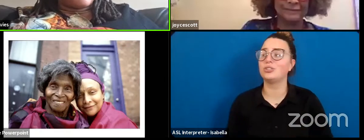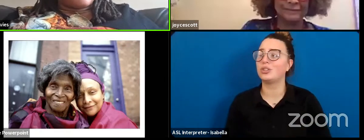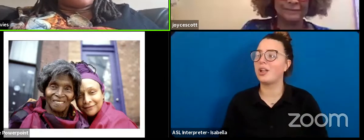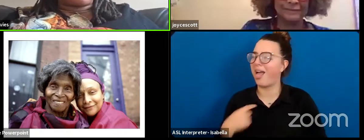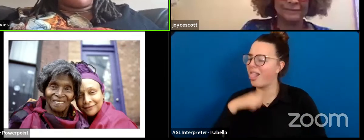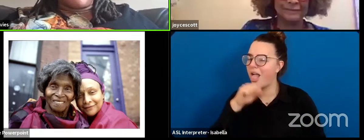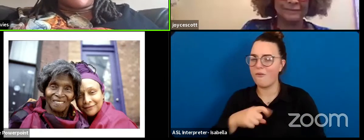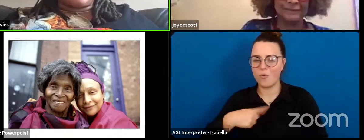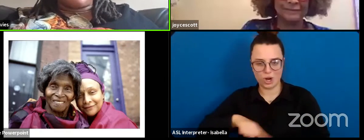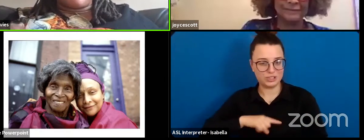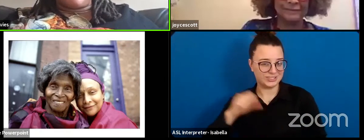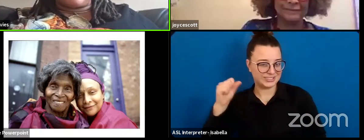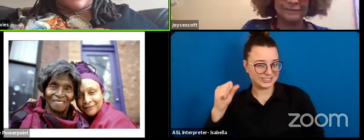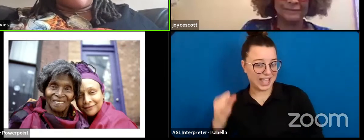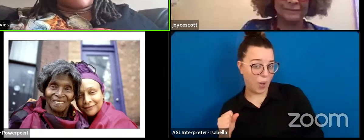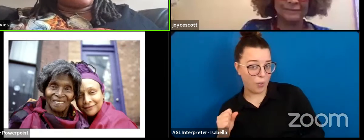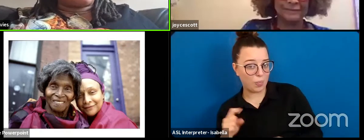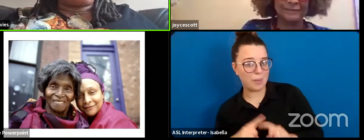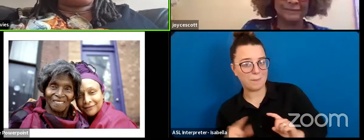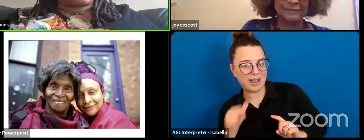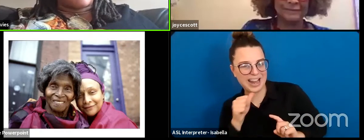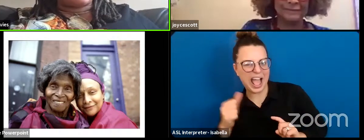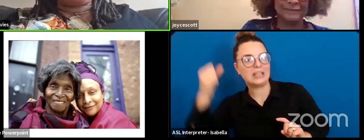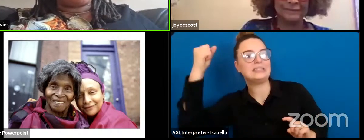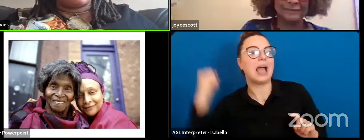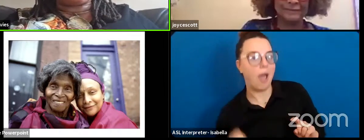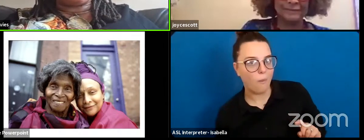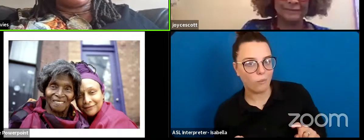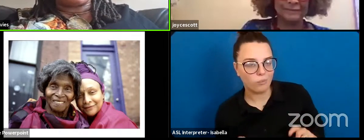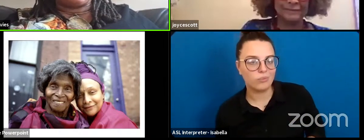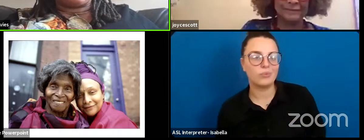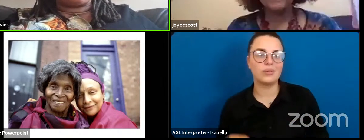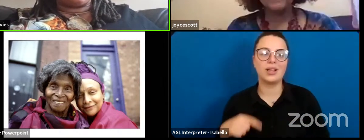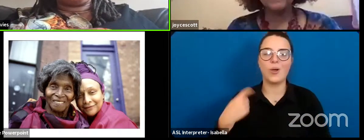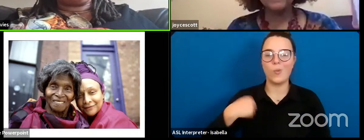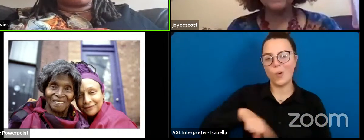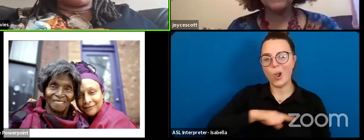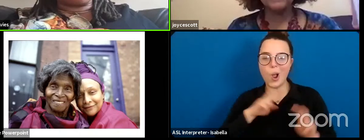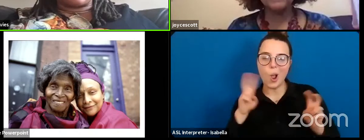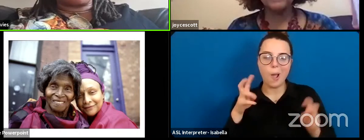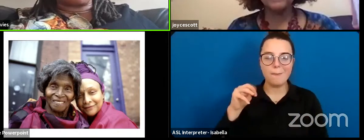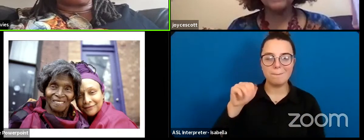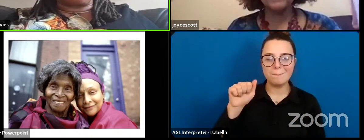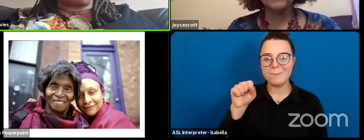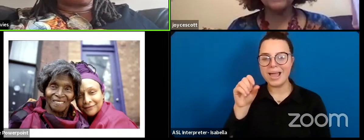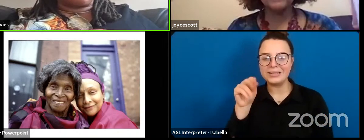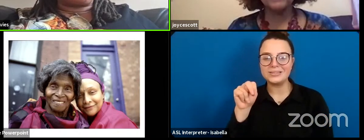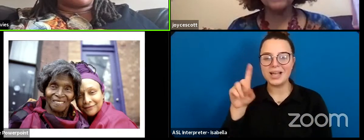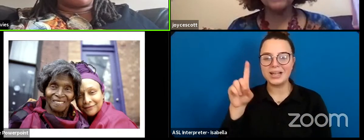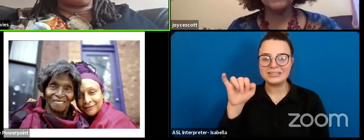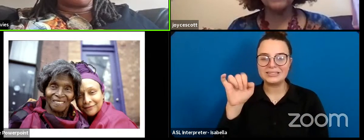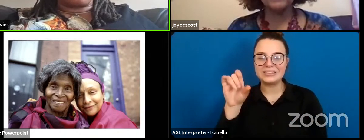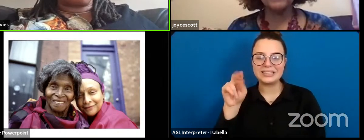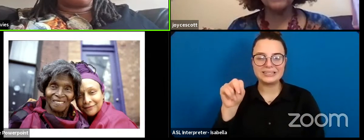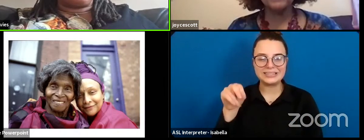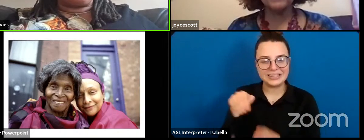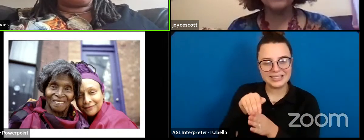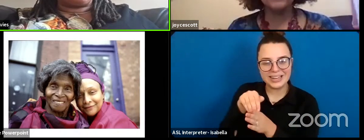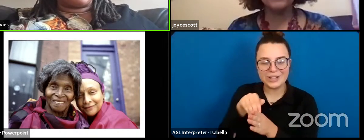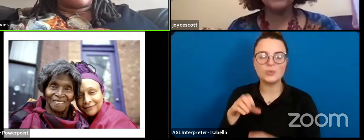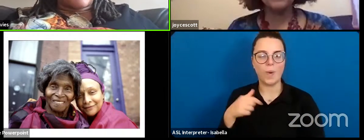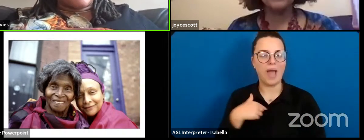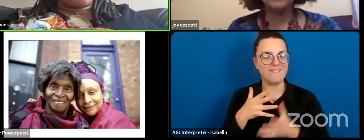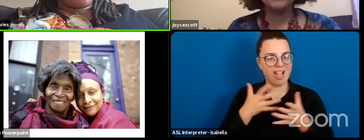South, or that we're not deep in the South. I love that we're kind of Mason-Dixon-ish. So I have a lot of the Southern stuff, but I have Northern